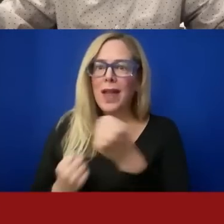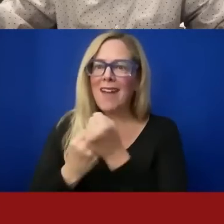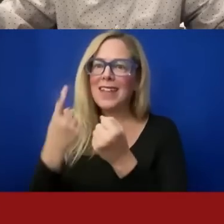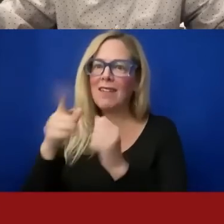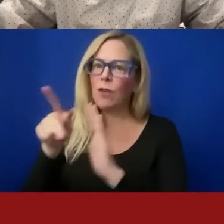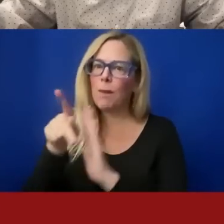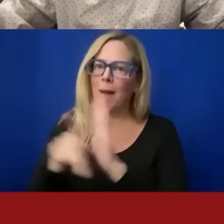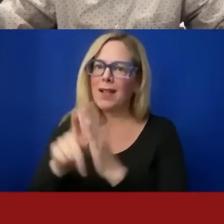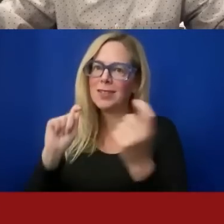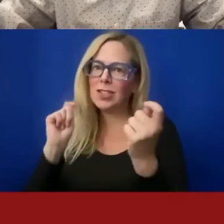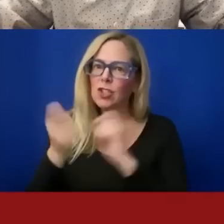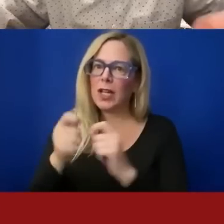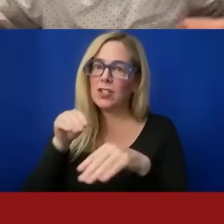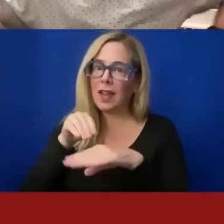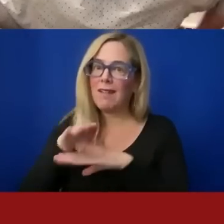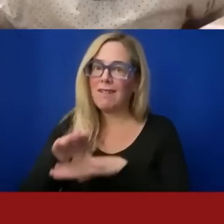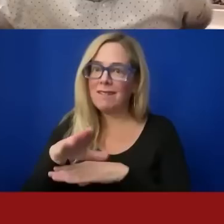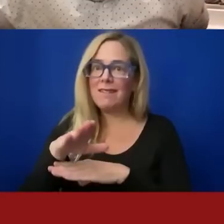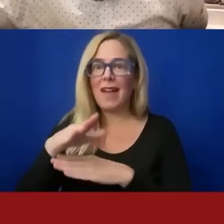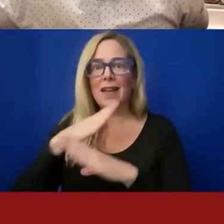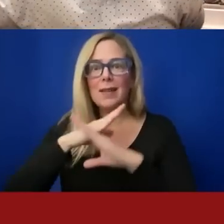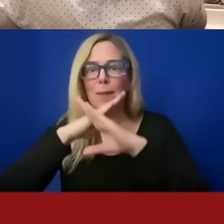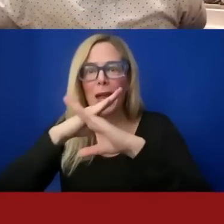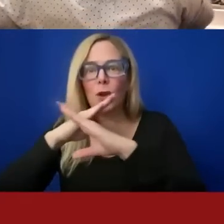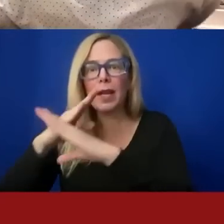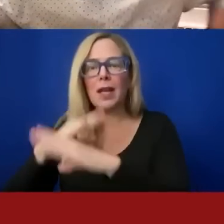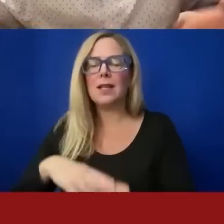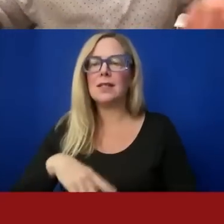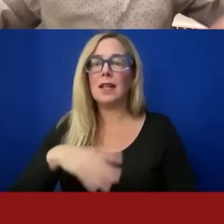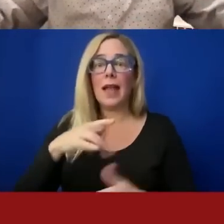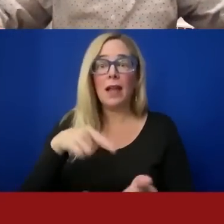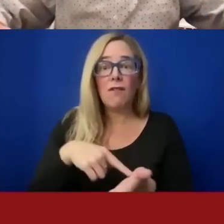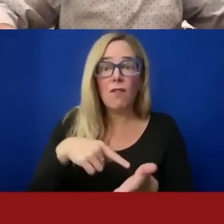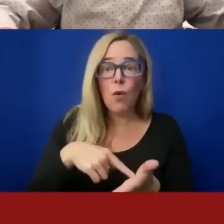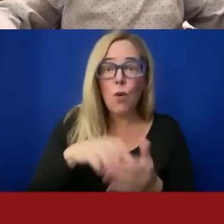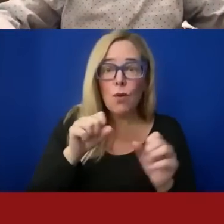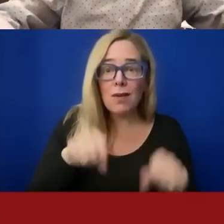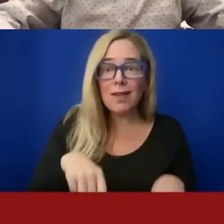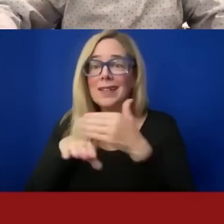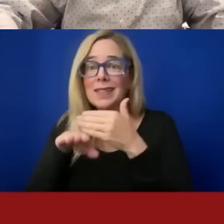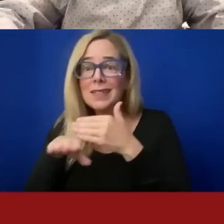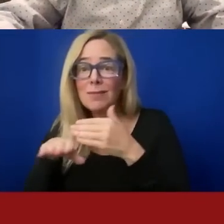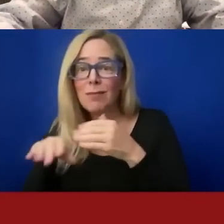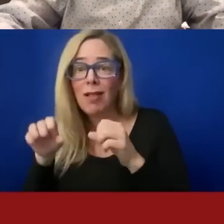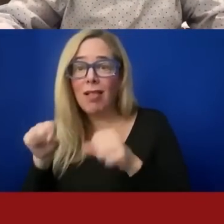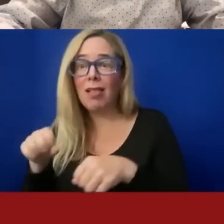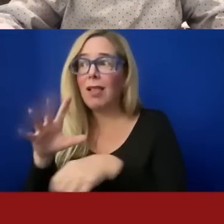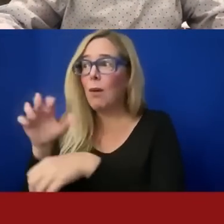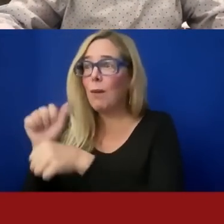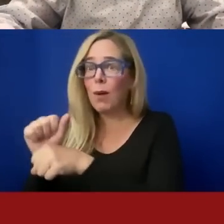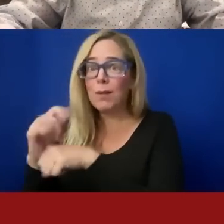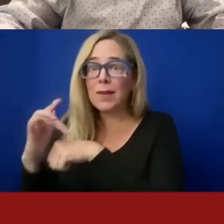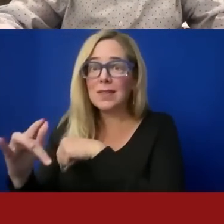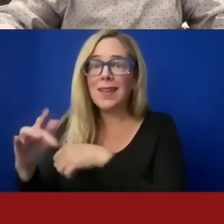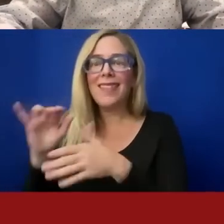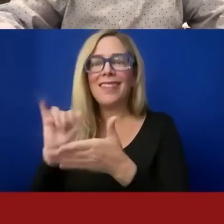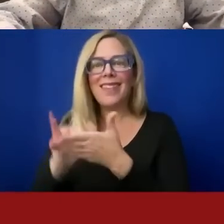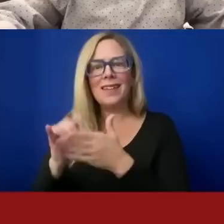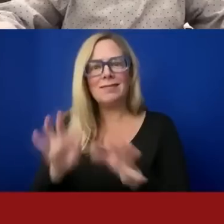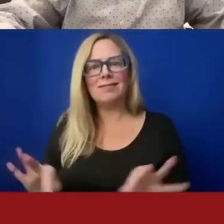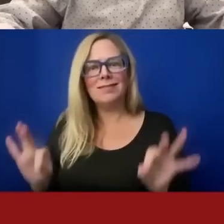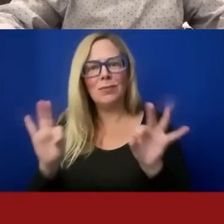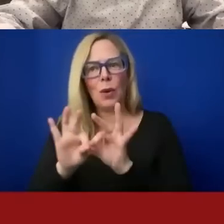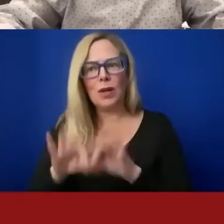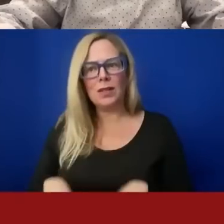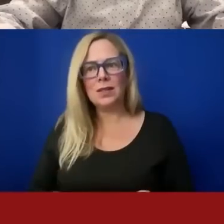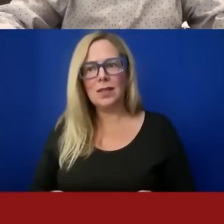to care, such as affordability, appointment availability, as well as accessibility. So these are some of the policy implications that